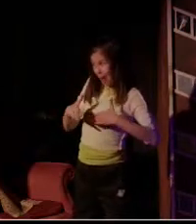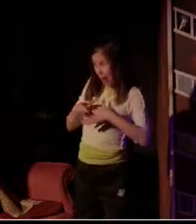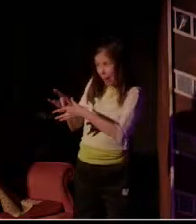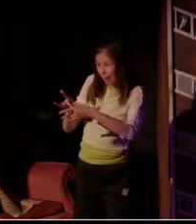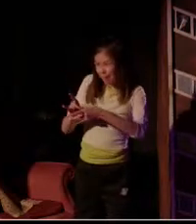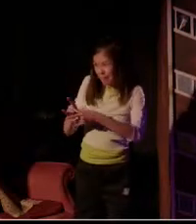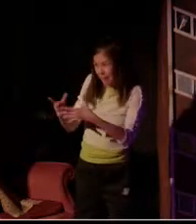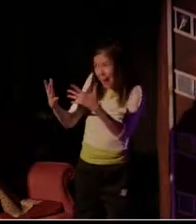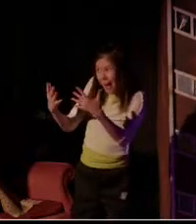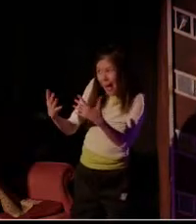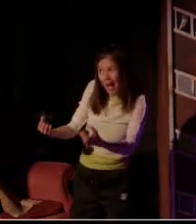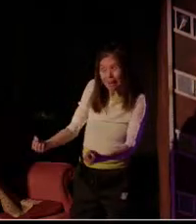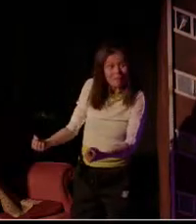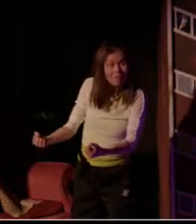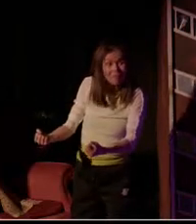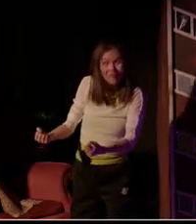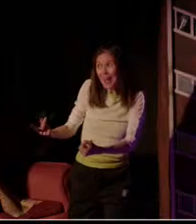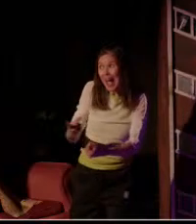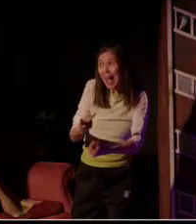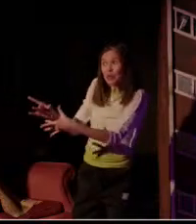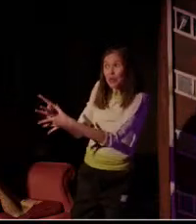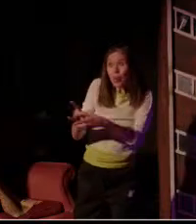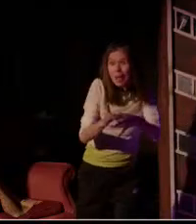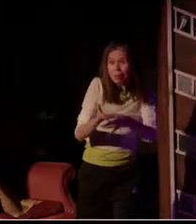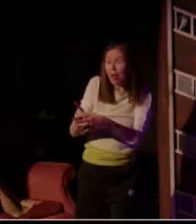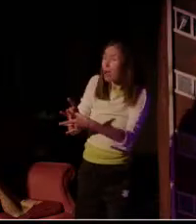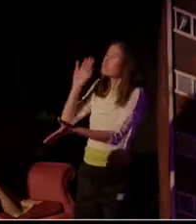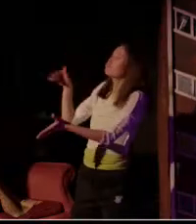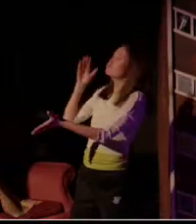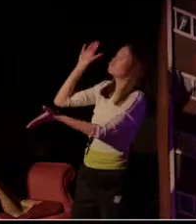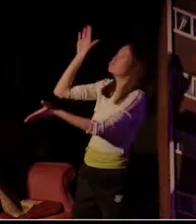together alter affliction.